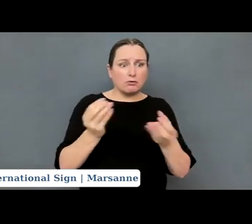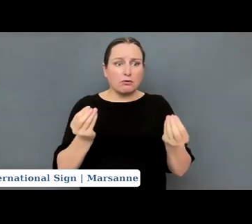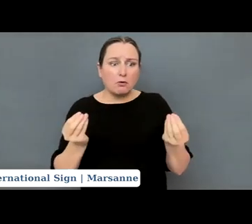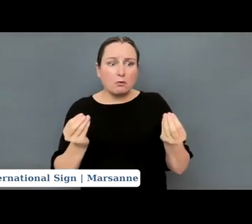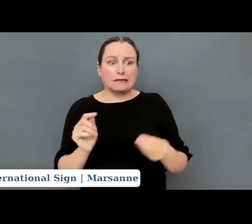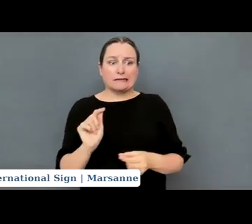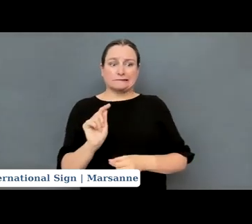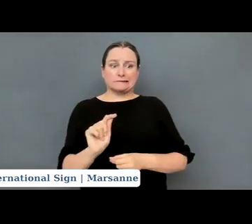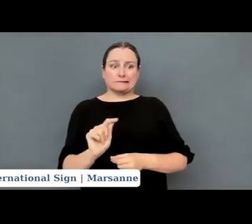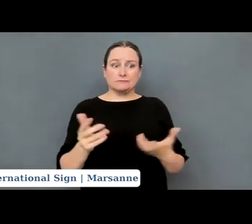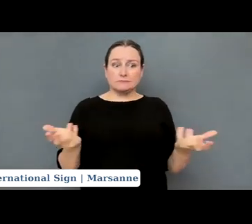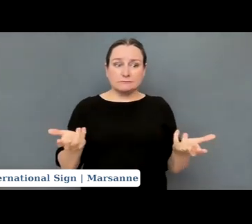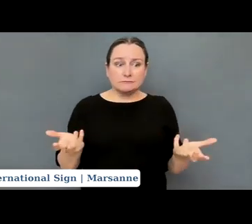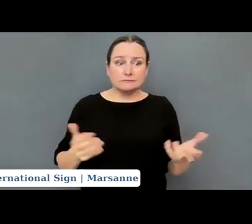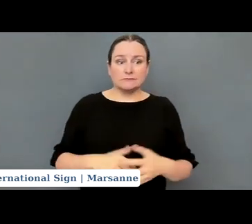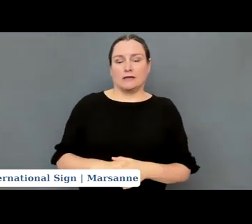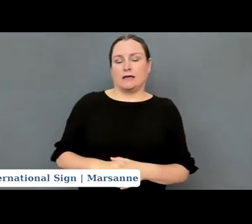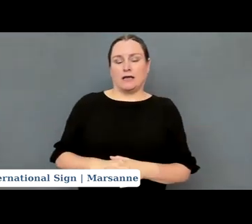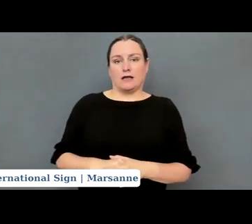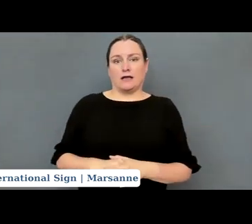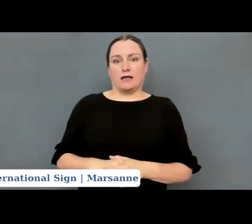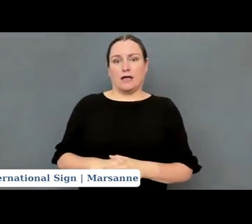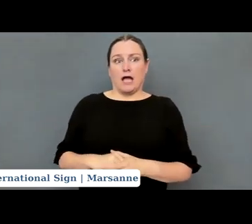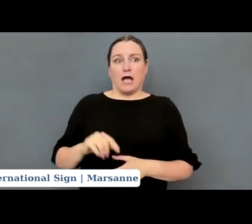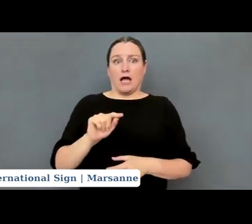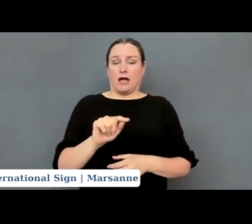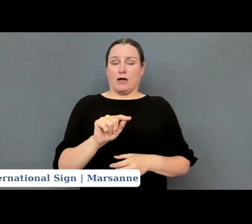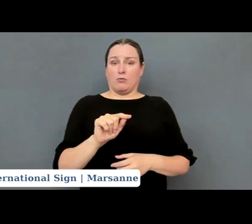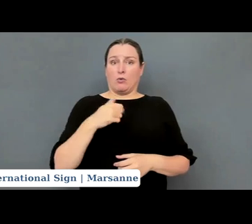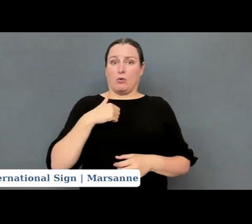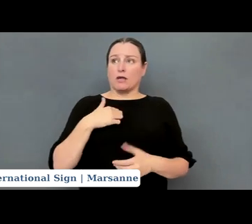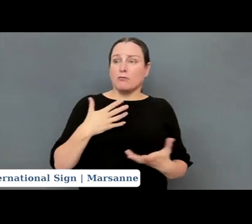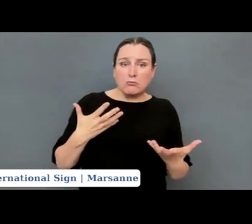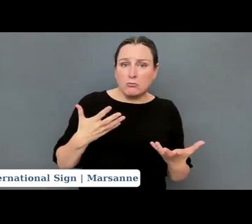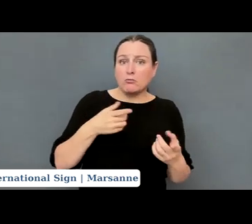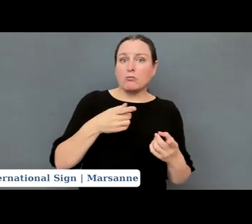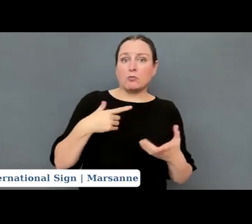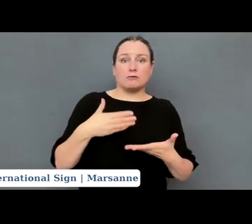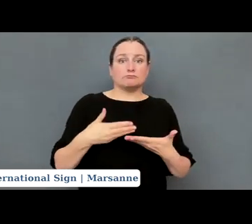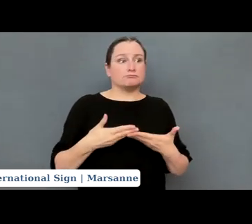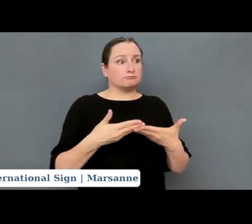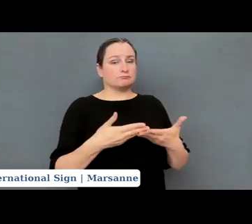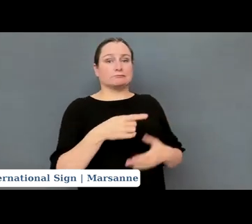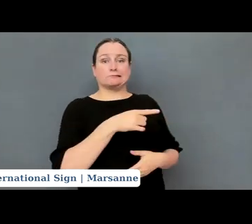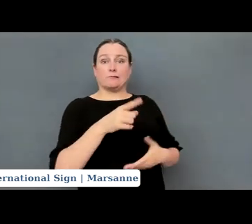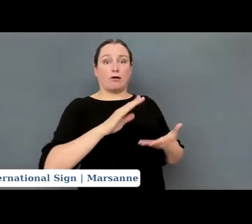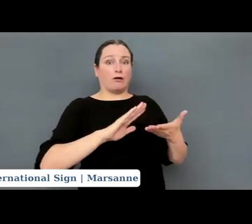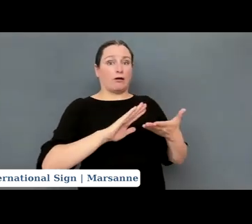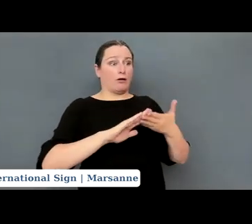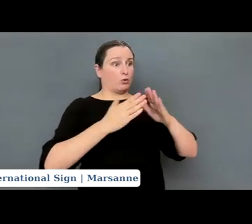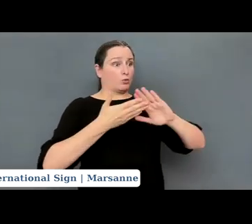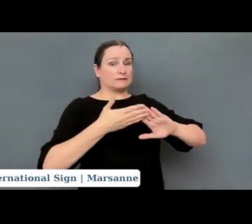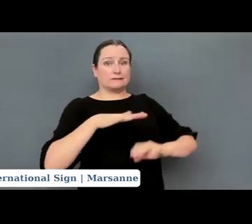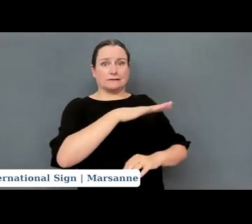have extended into the support to the sanitary communities. We are